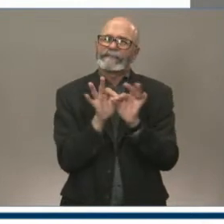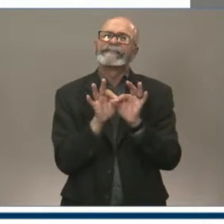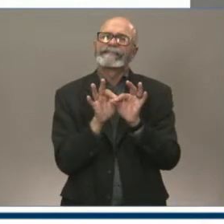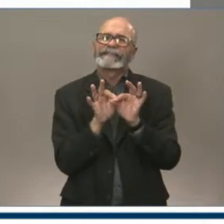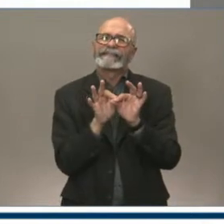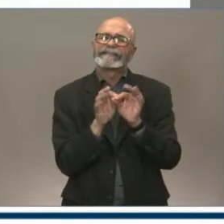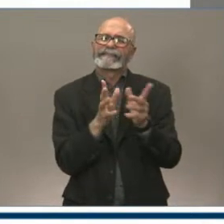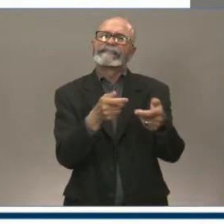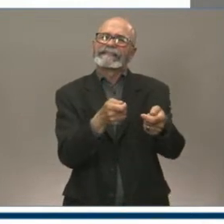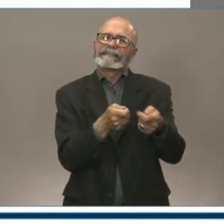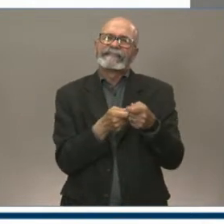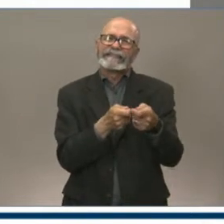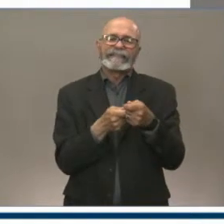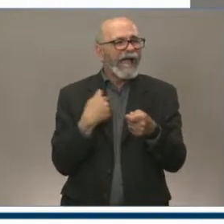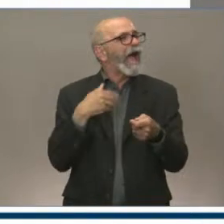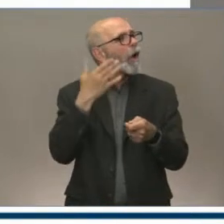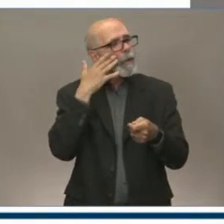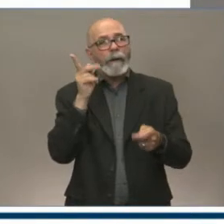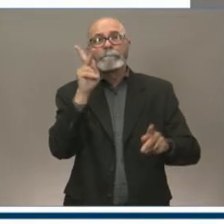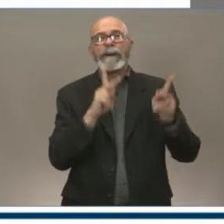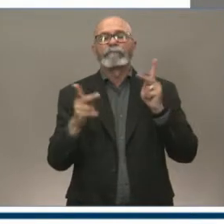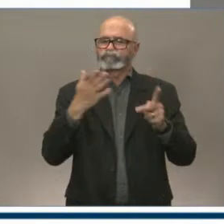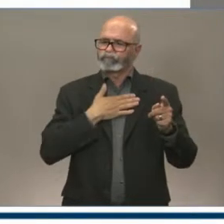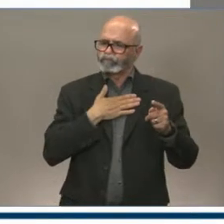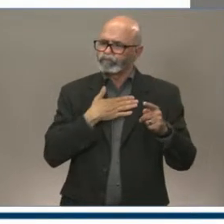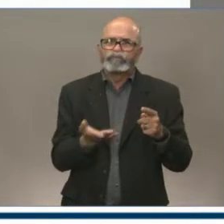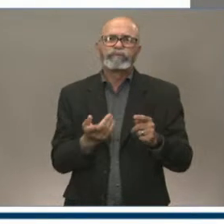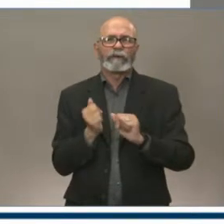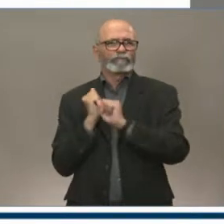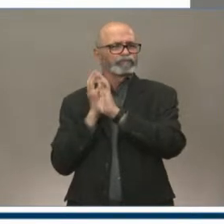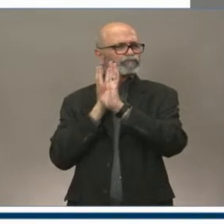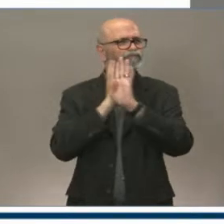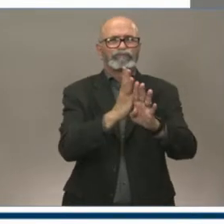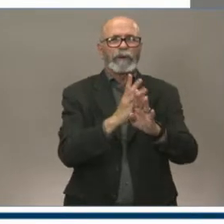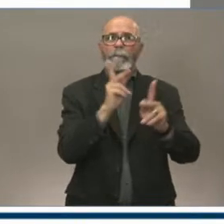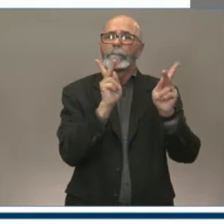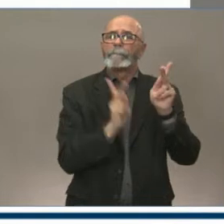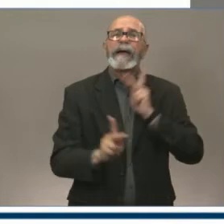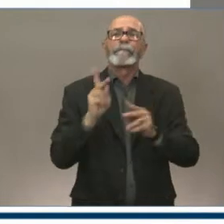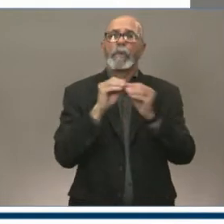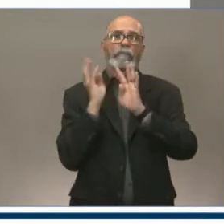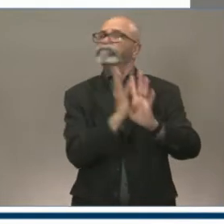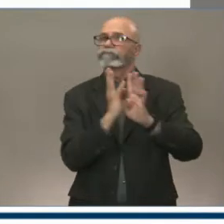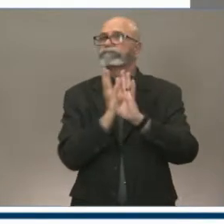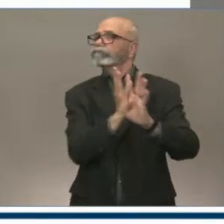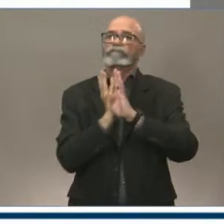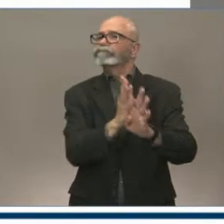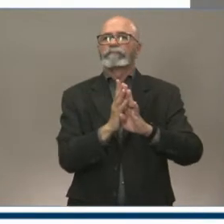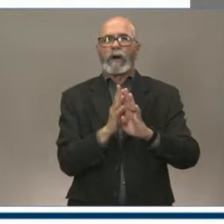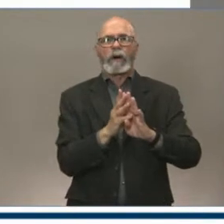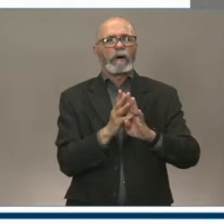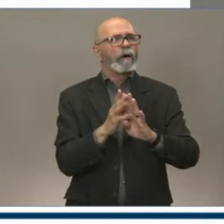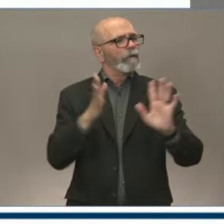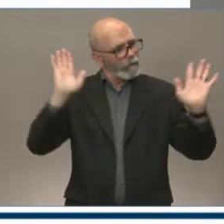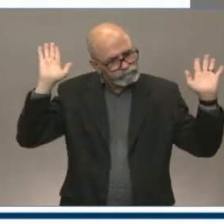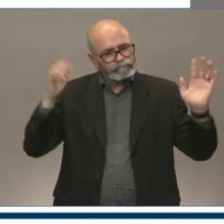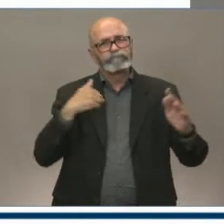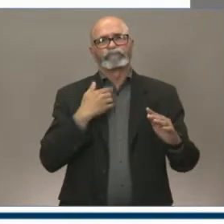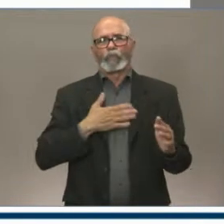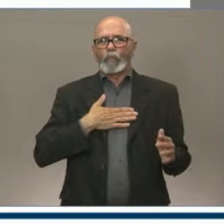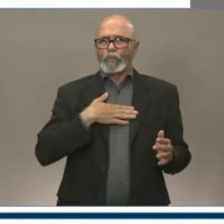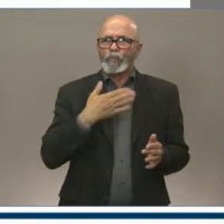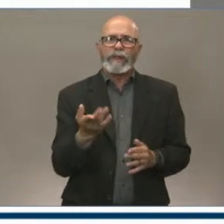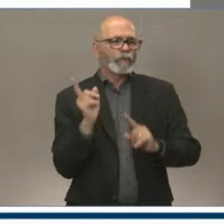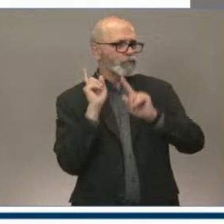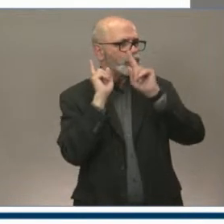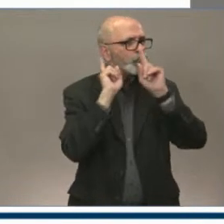has been done to increase our ability to test broadly, and I'm proud of how Nova Scotians have answered the call. We are seeing